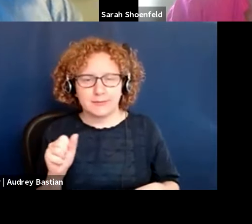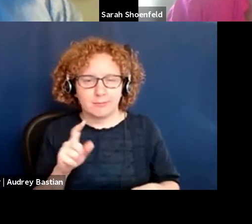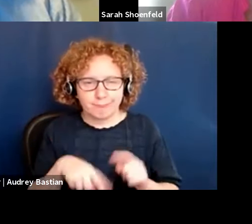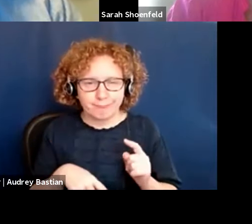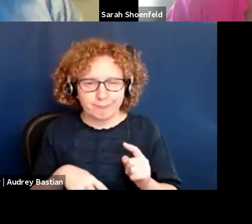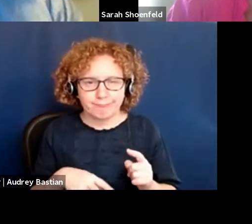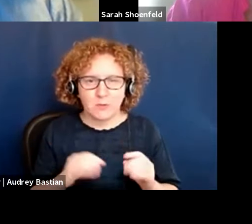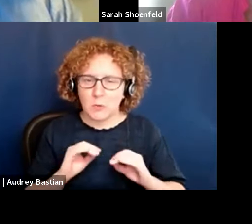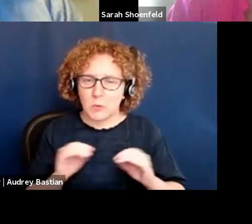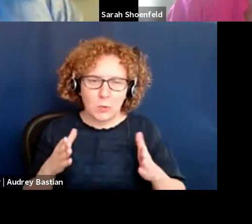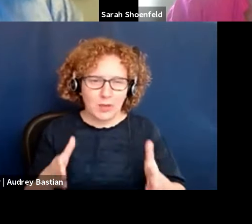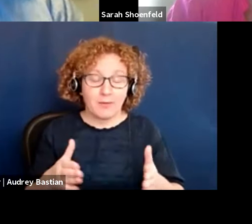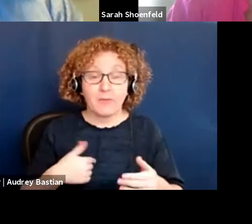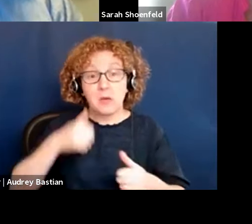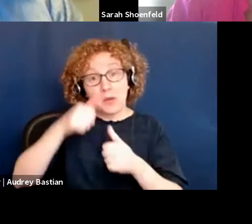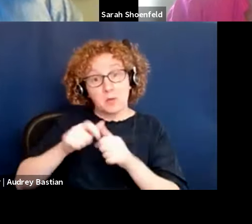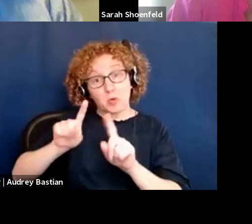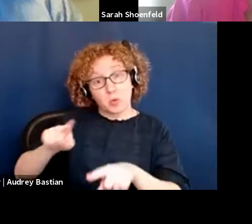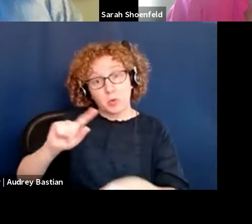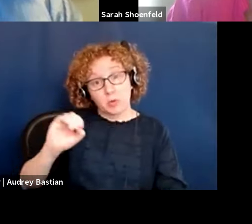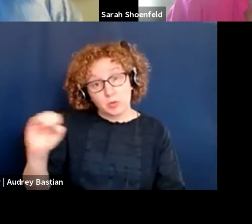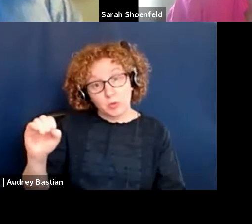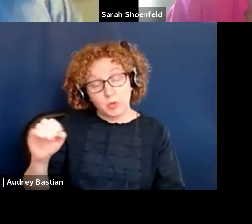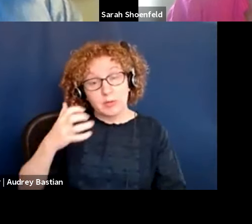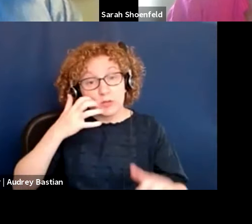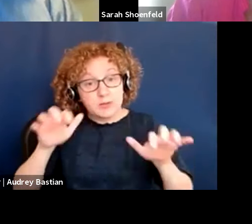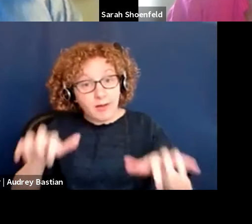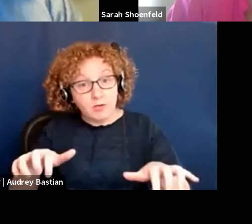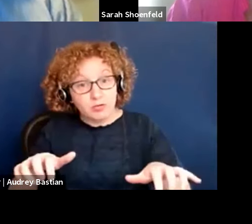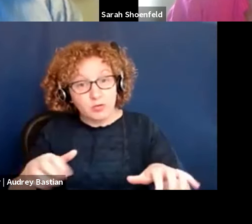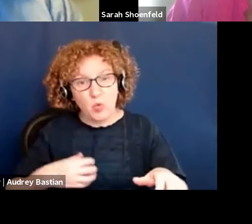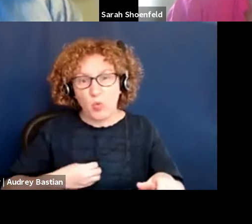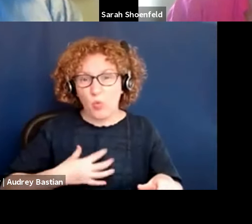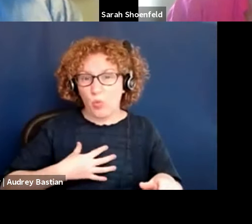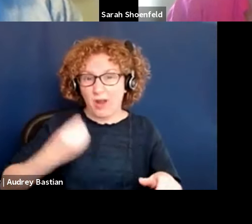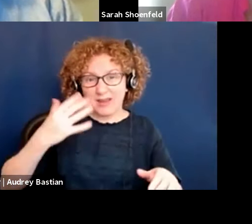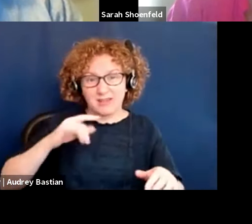I used to remember going to the zoo and being astonished at what white kids would wear.